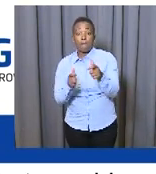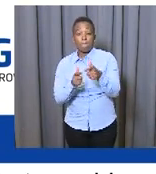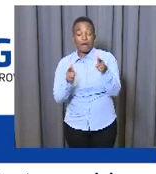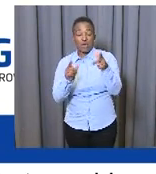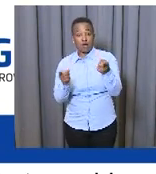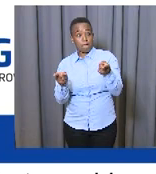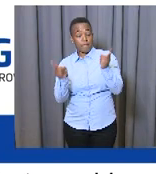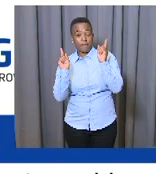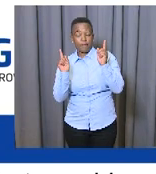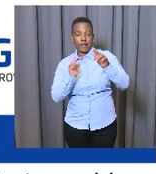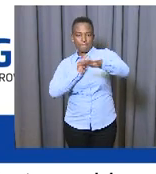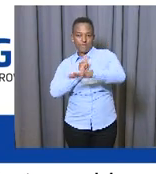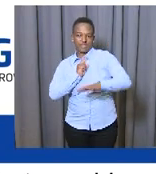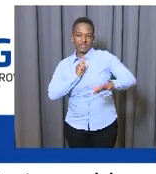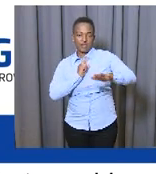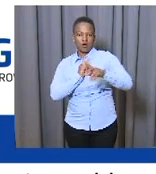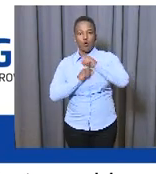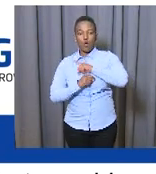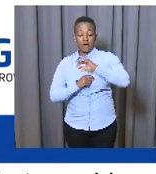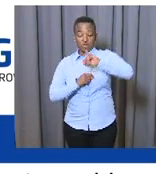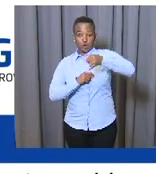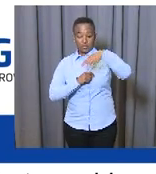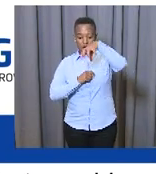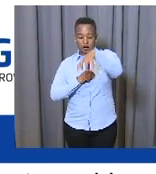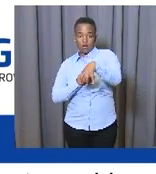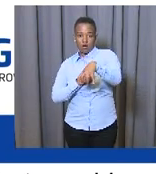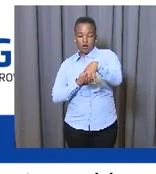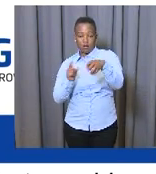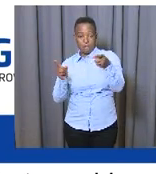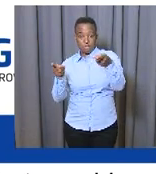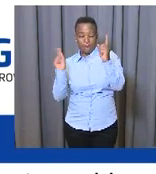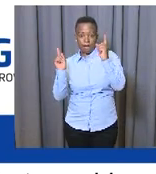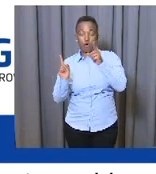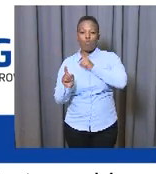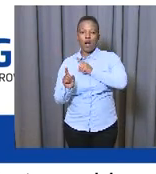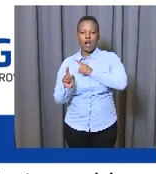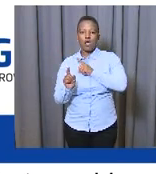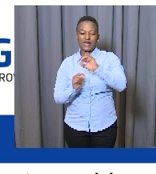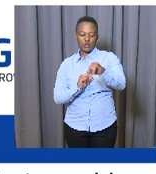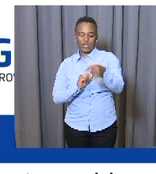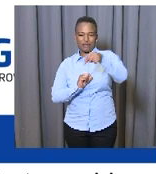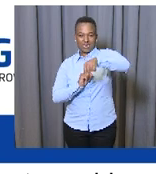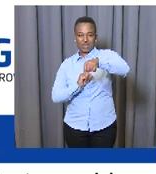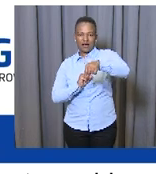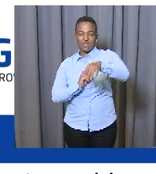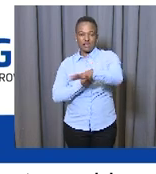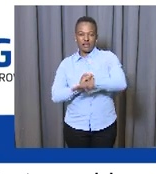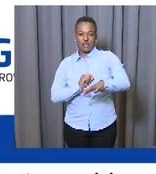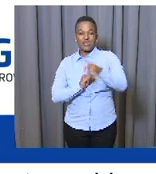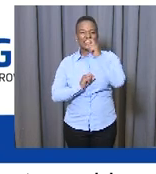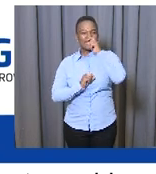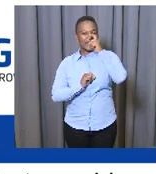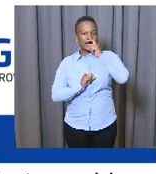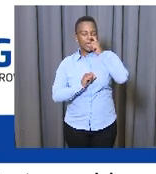hotspot, essentially. If Johannesburg was the epicenter, in Johannesburg, the epicenter was the Sandton